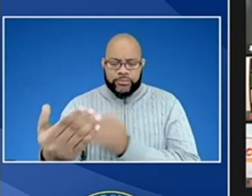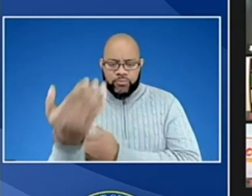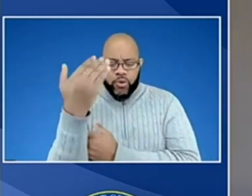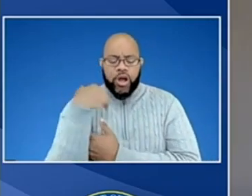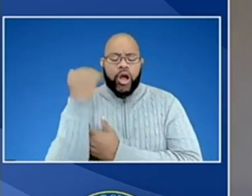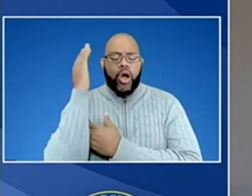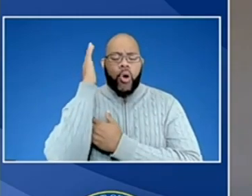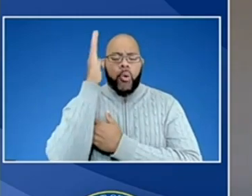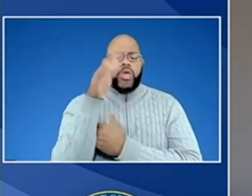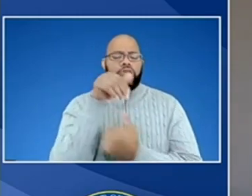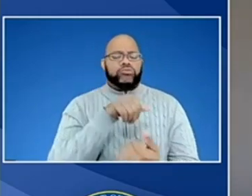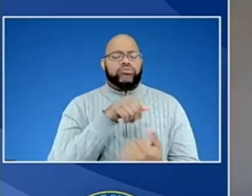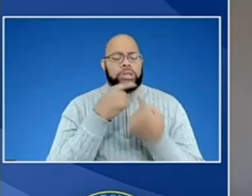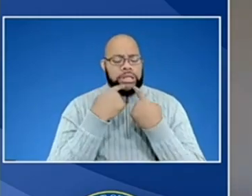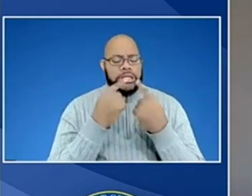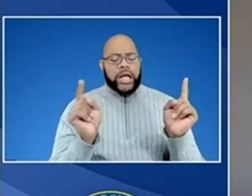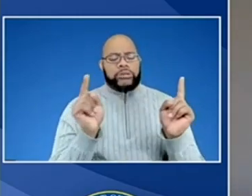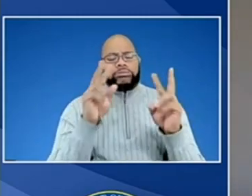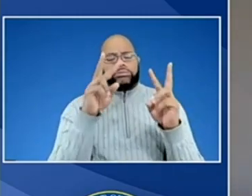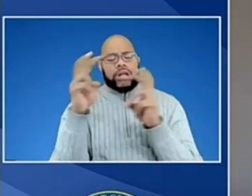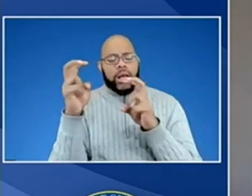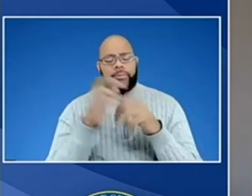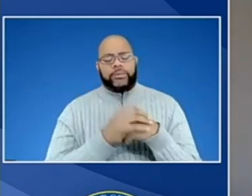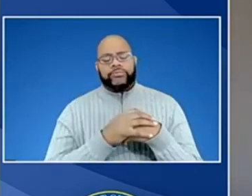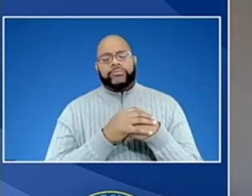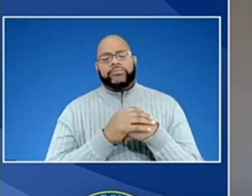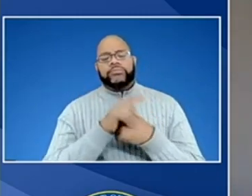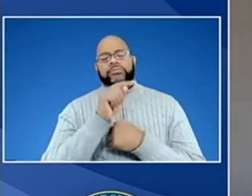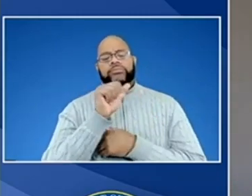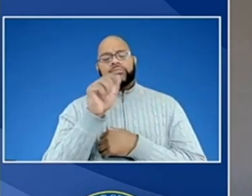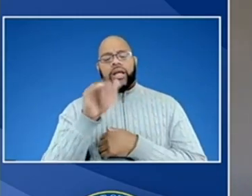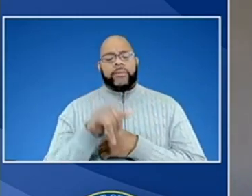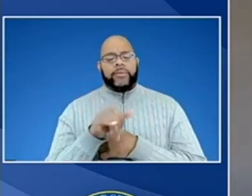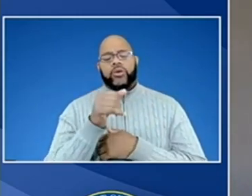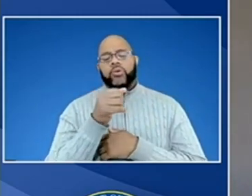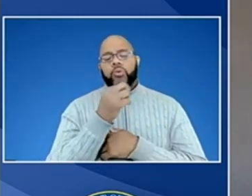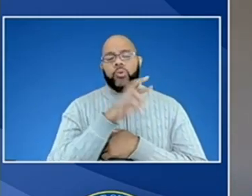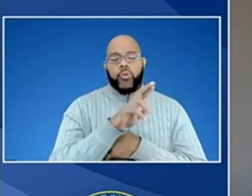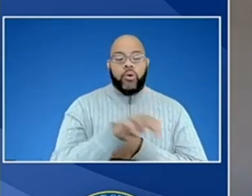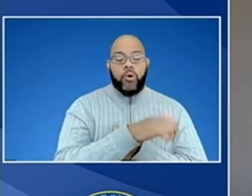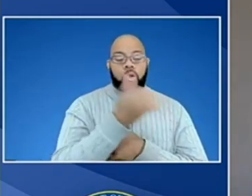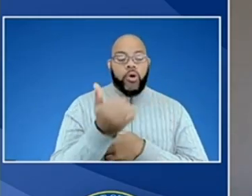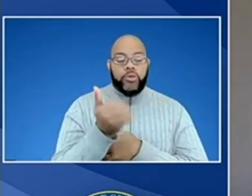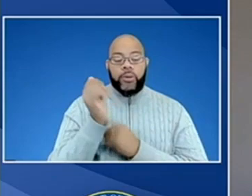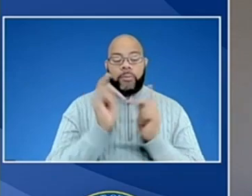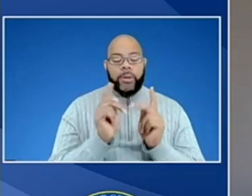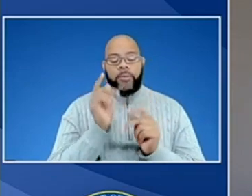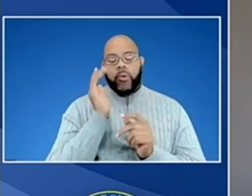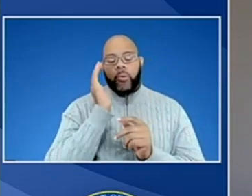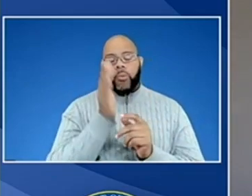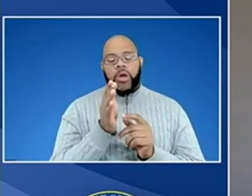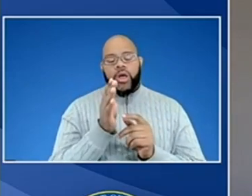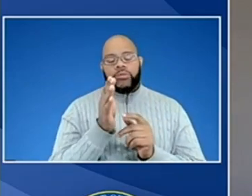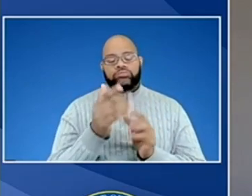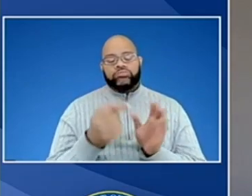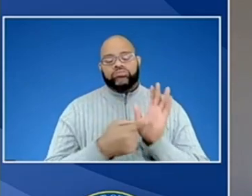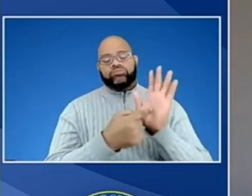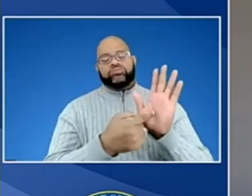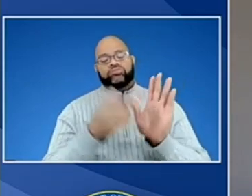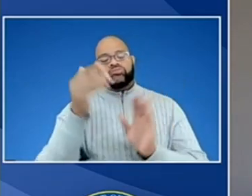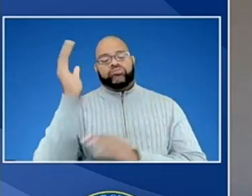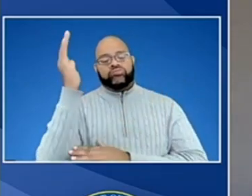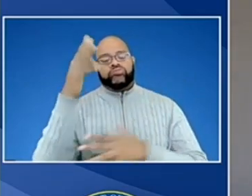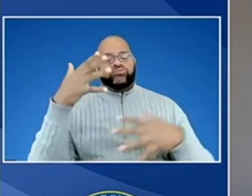be announcing the topic. Tammy and or others will be presenting an overview of